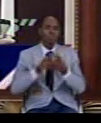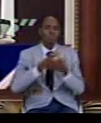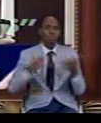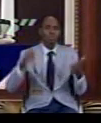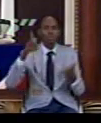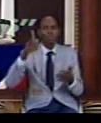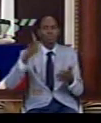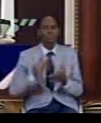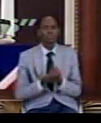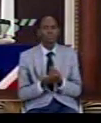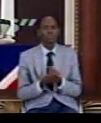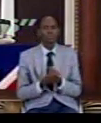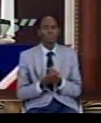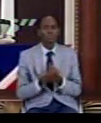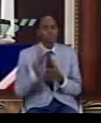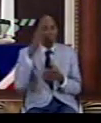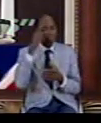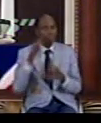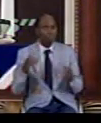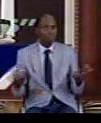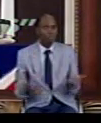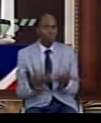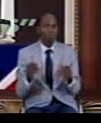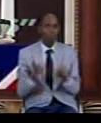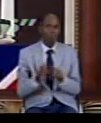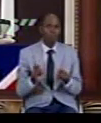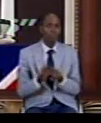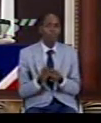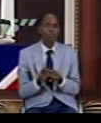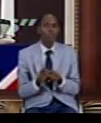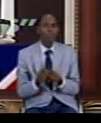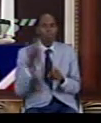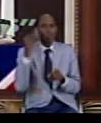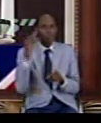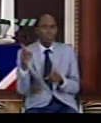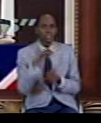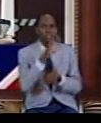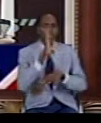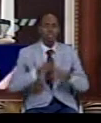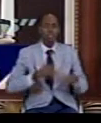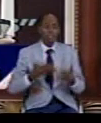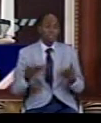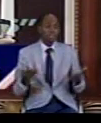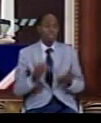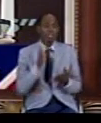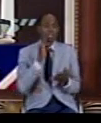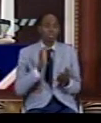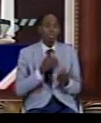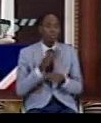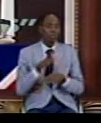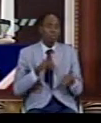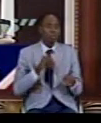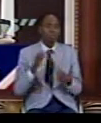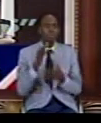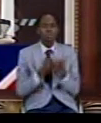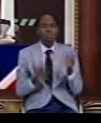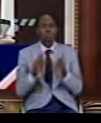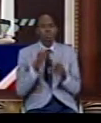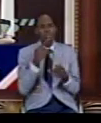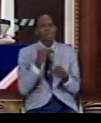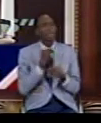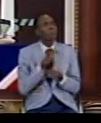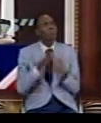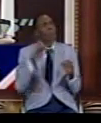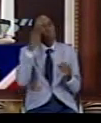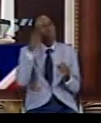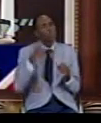verse 21. For even hereunto were ye called. Here is our calling. Some people say, I don't know my calling.